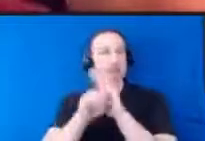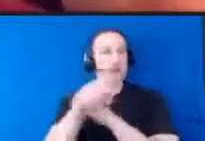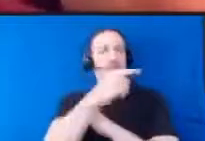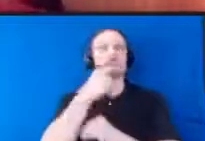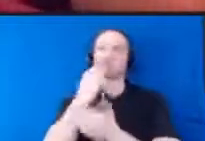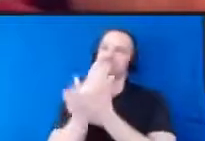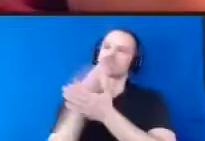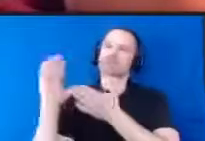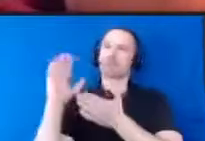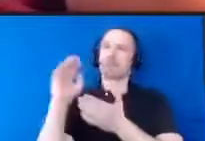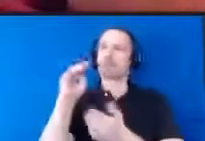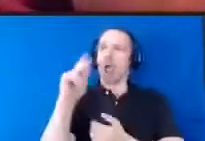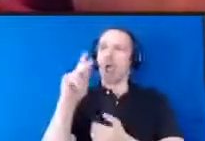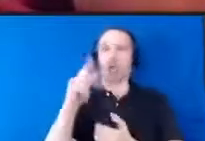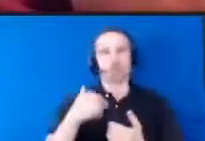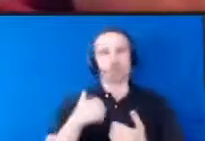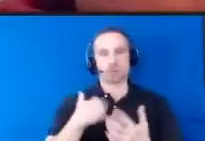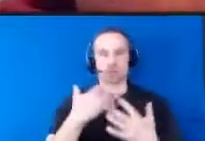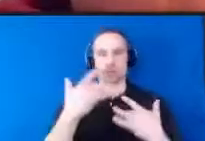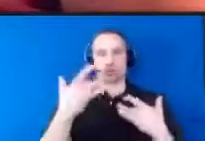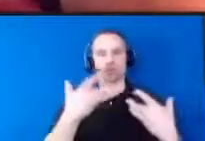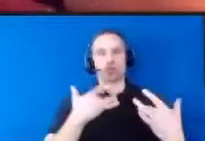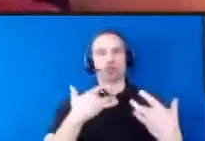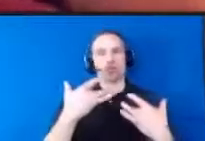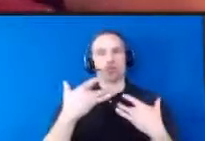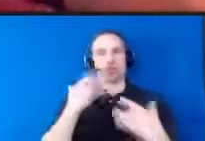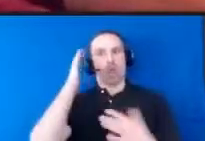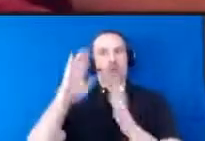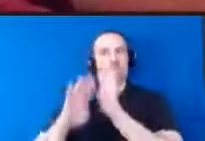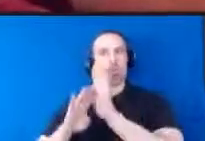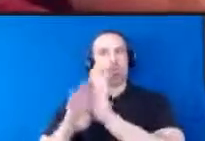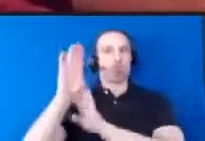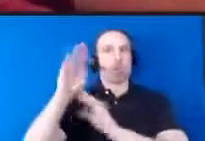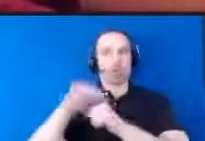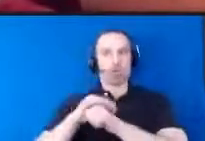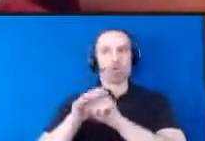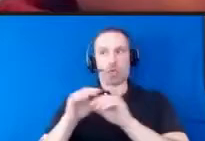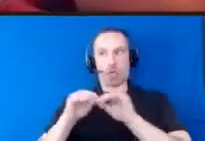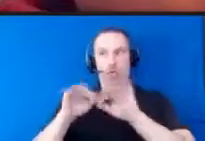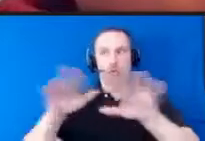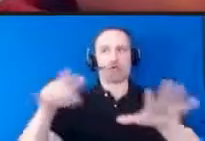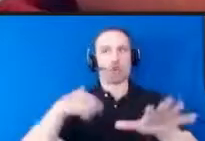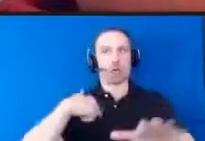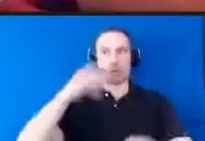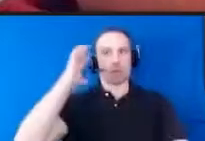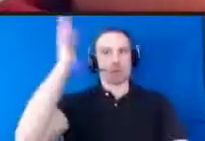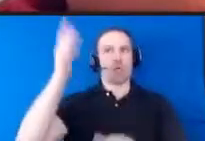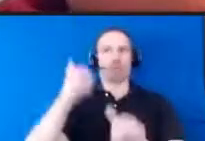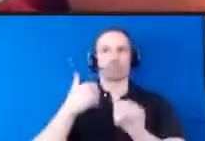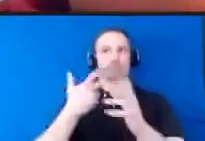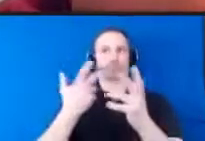that's going to cause some surges and we're going to lose ground.